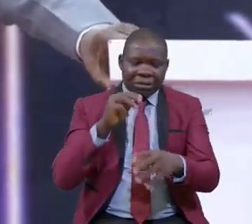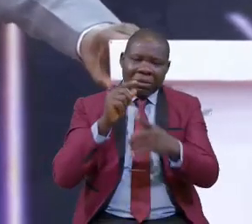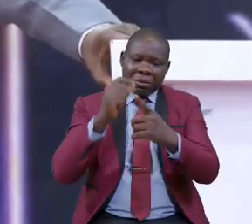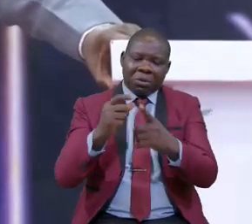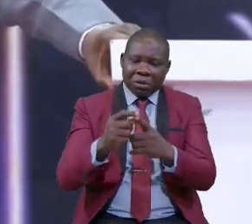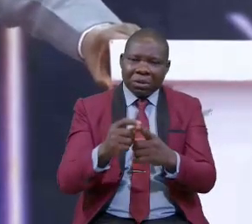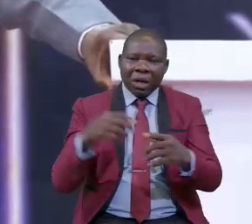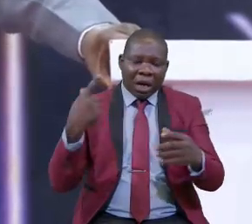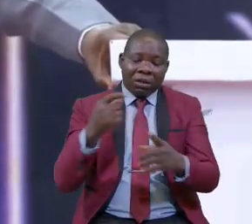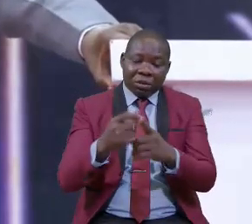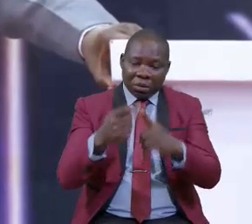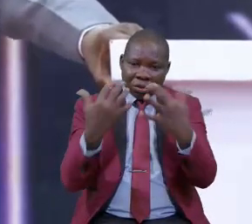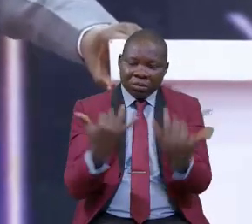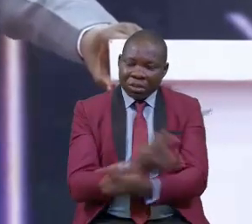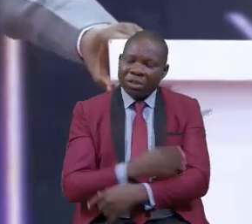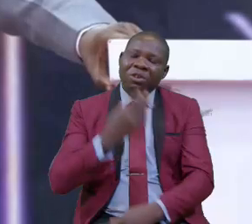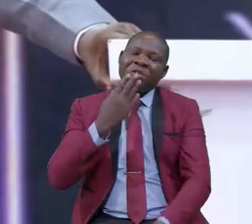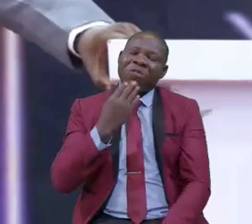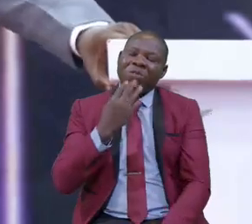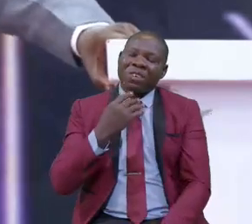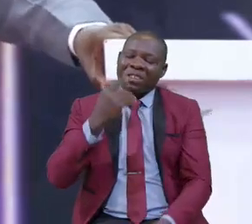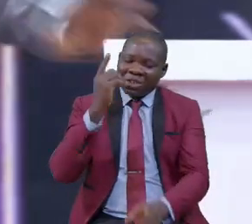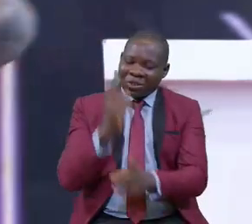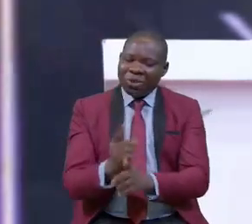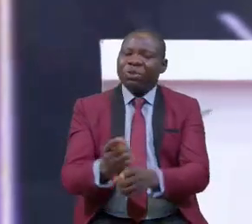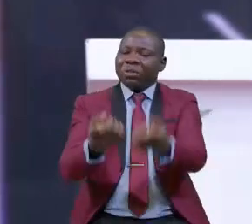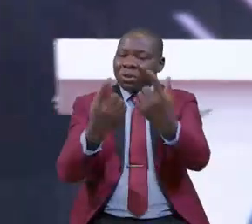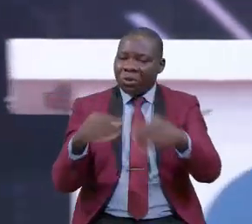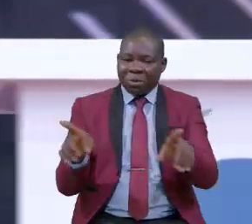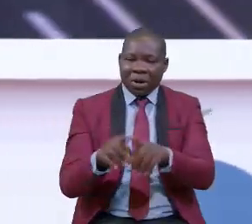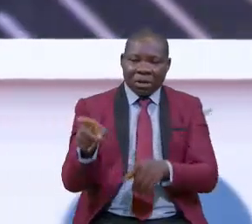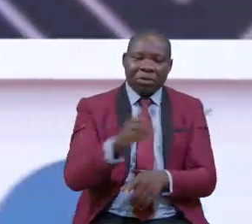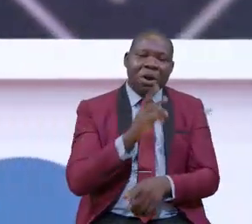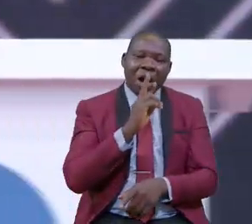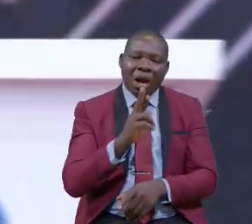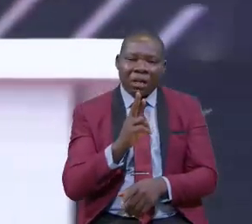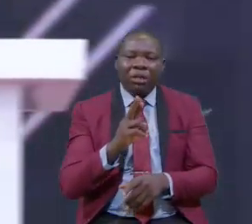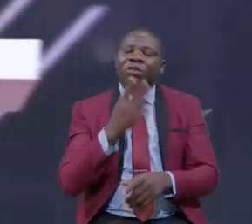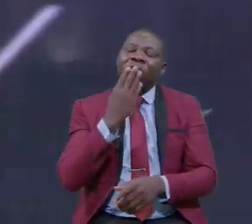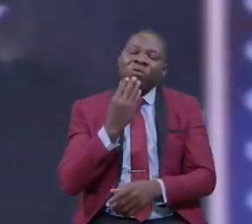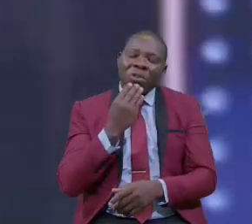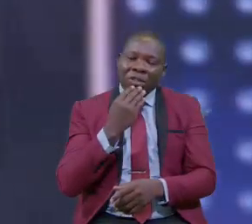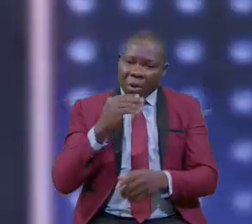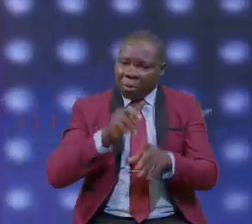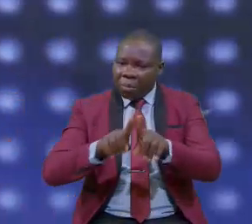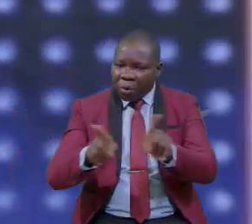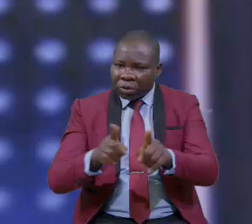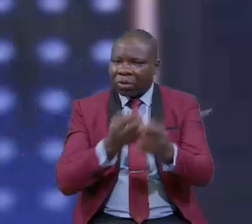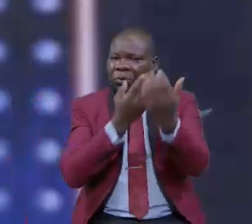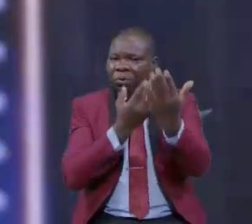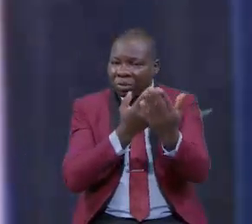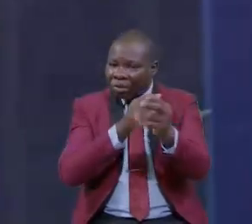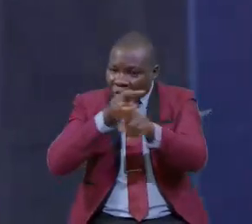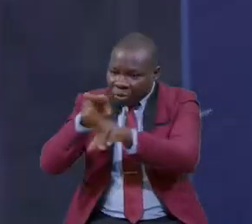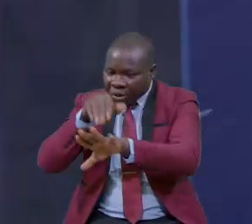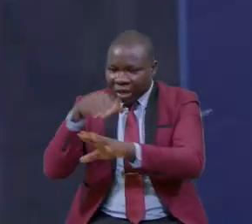And then come, just as you are sweet, look at the other side. Zacchaeus said,